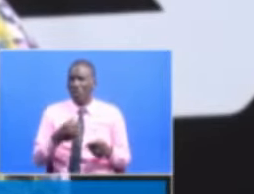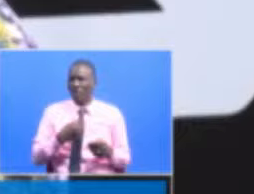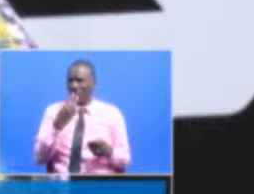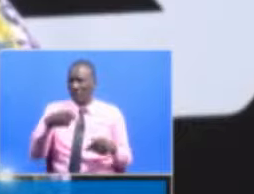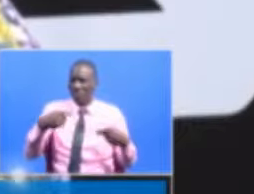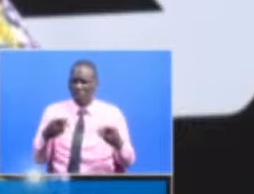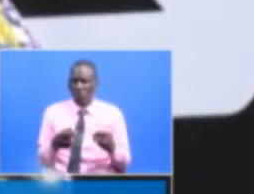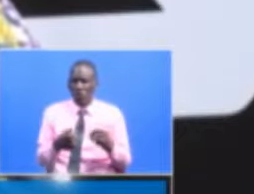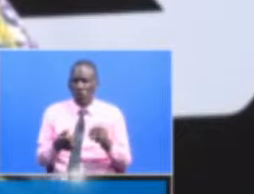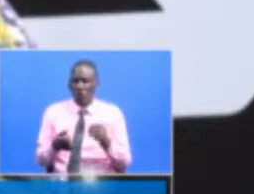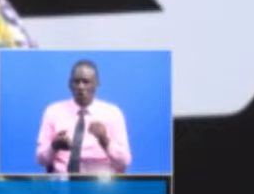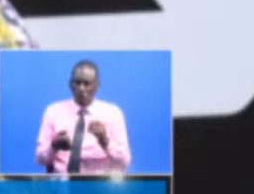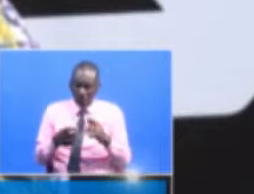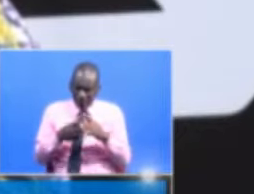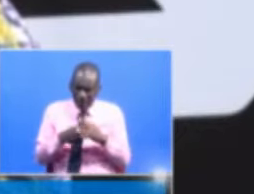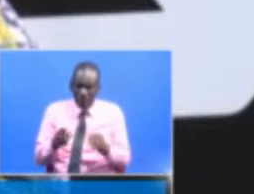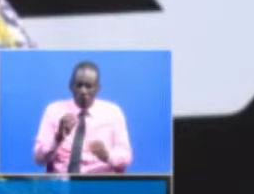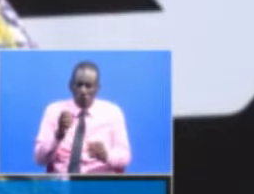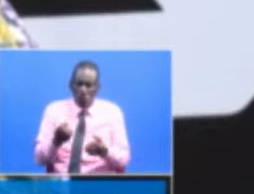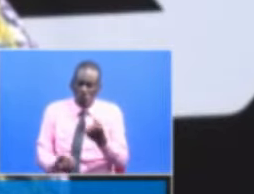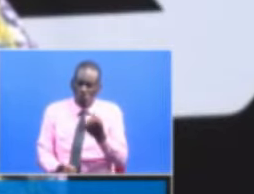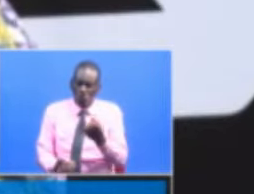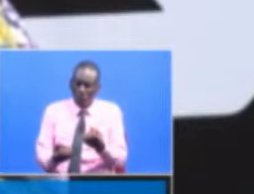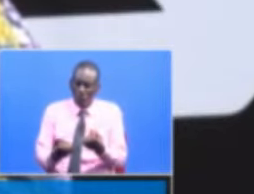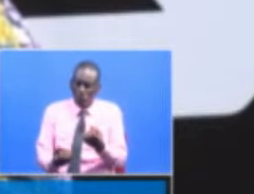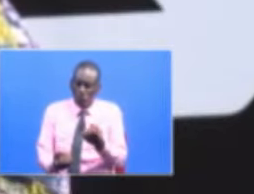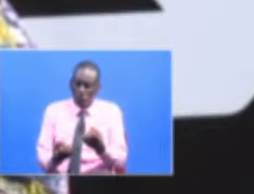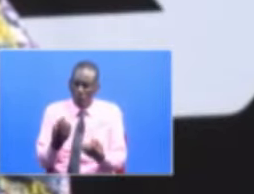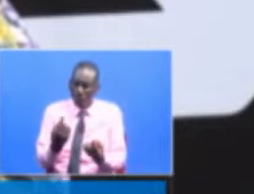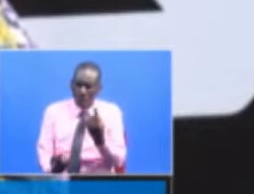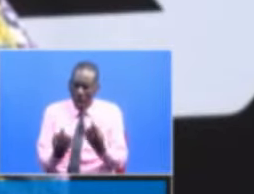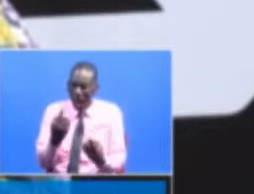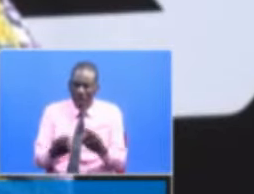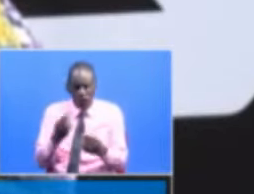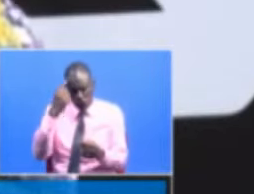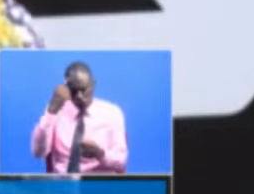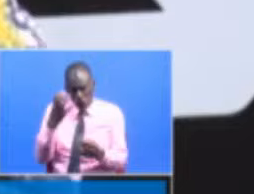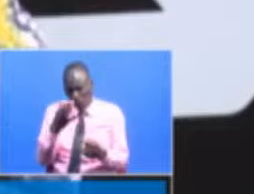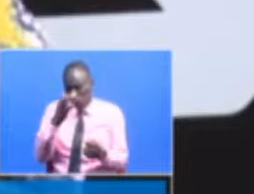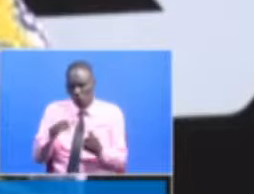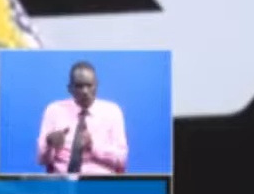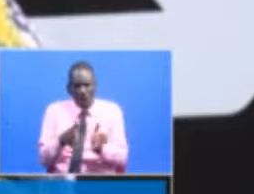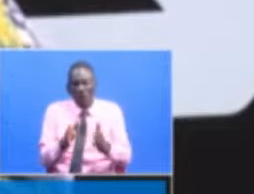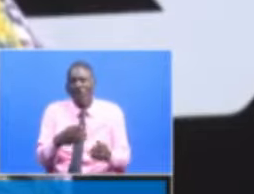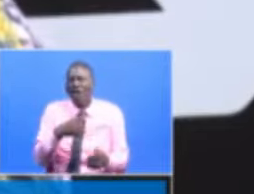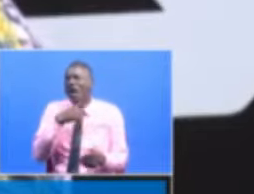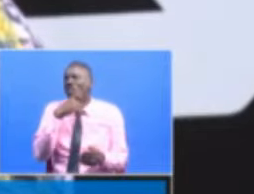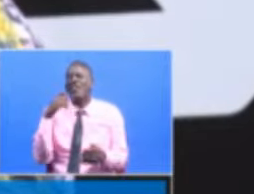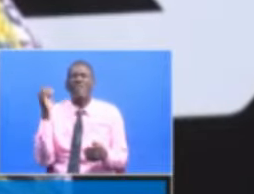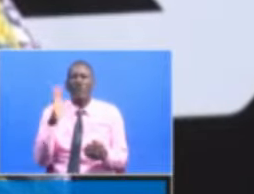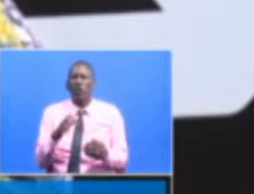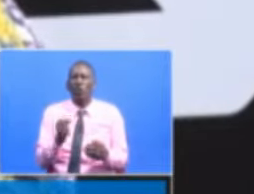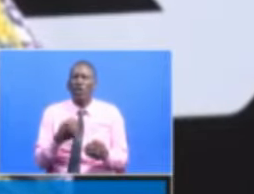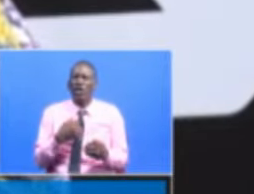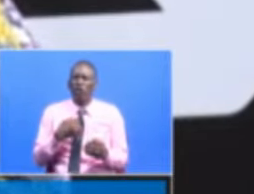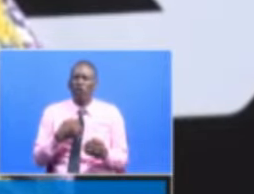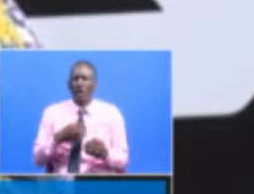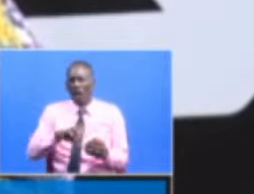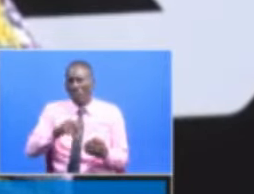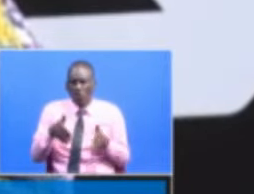turning into charcoal burning because the rivers have dried up, so they had to have another alternative livelihood. We've been seeing